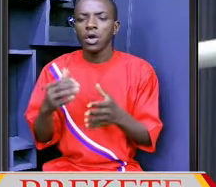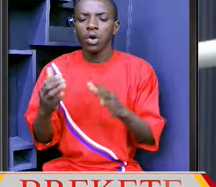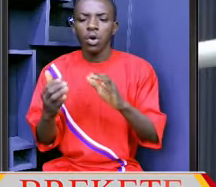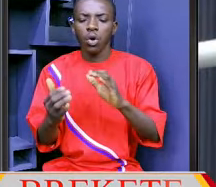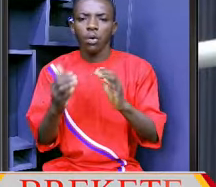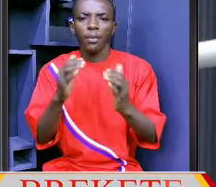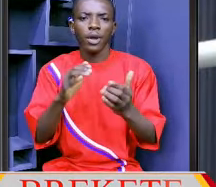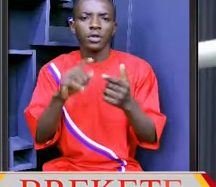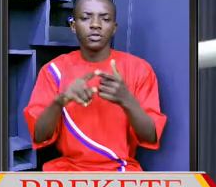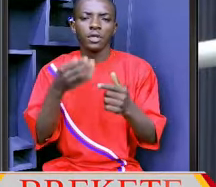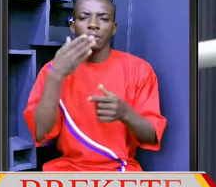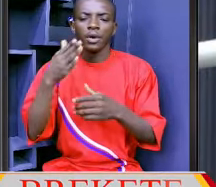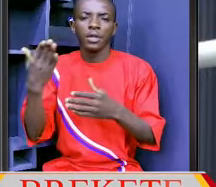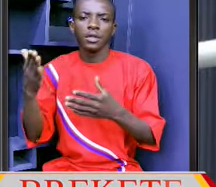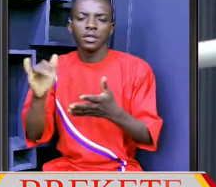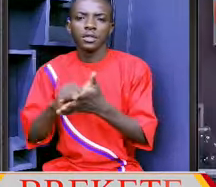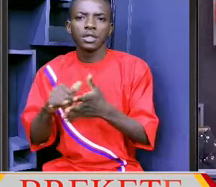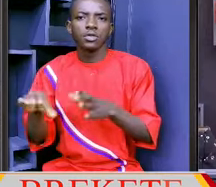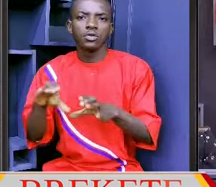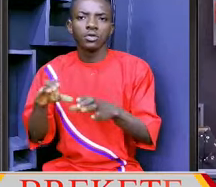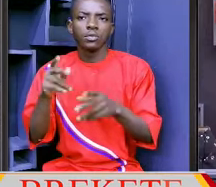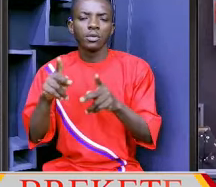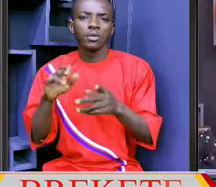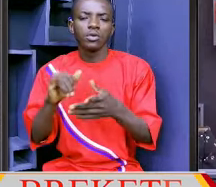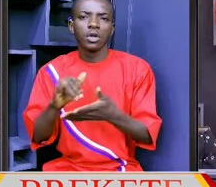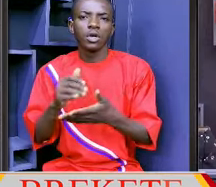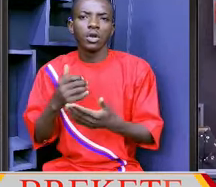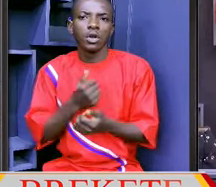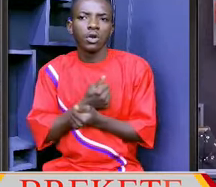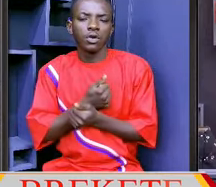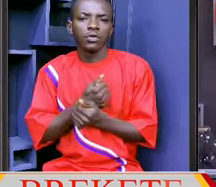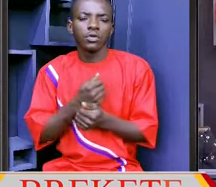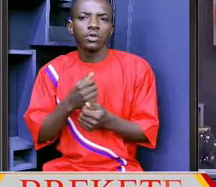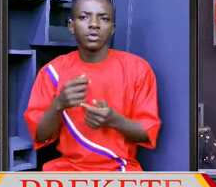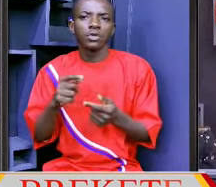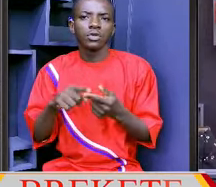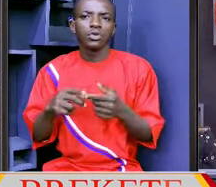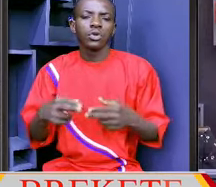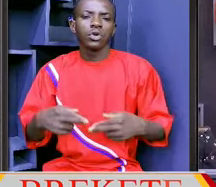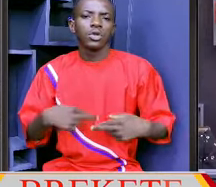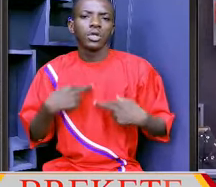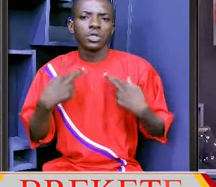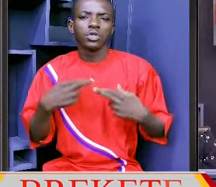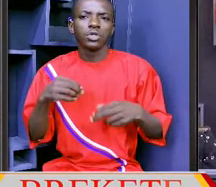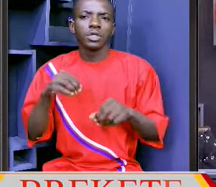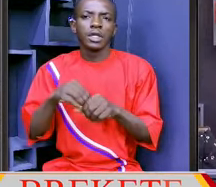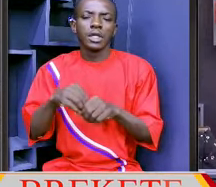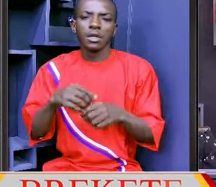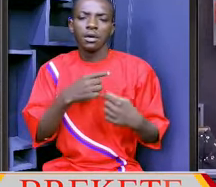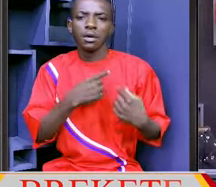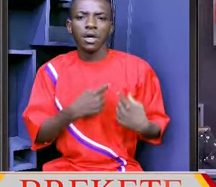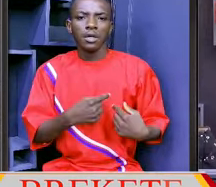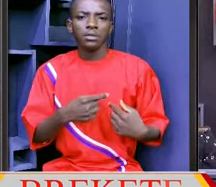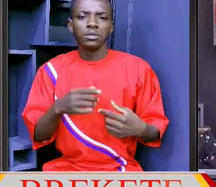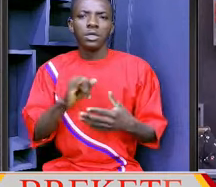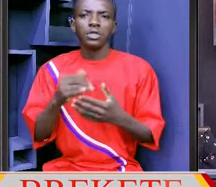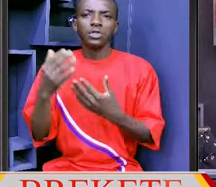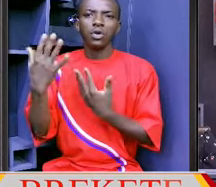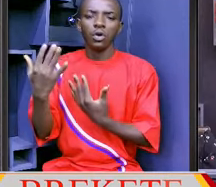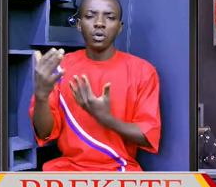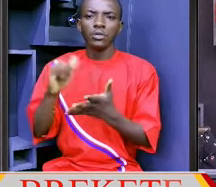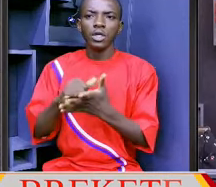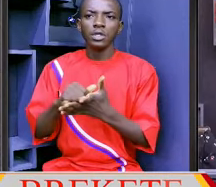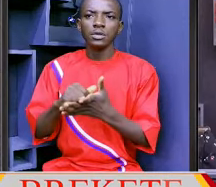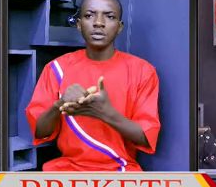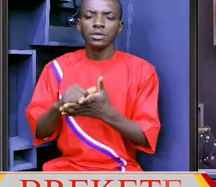compared to the bad, bad things where I do, people will love me truly, go begin to rejoice inside their heart. Say, there is hope that